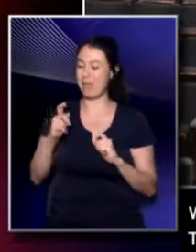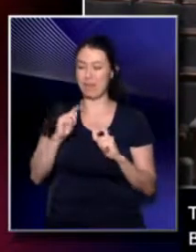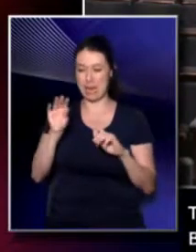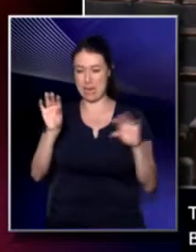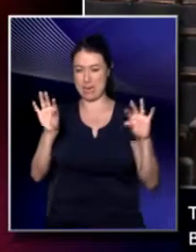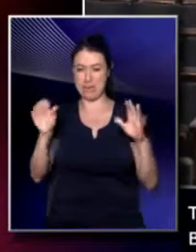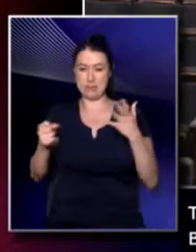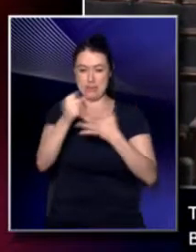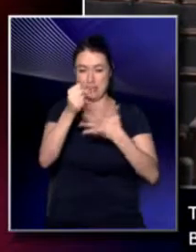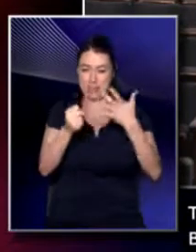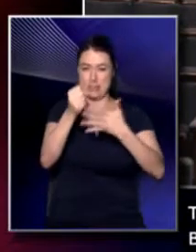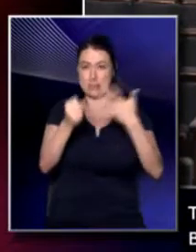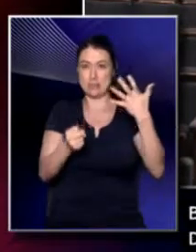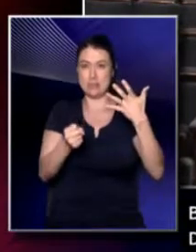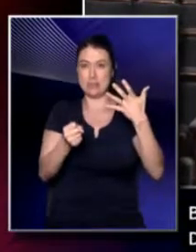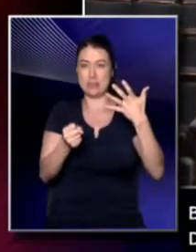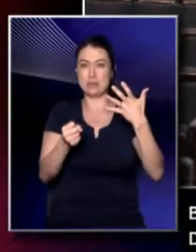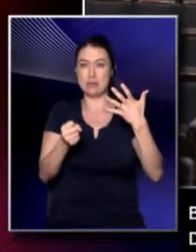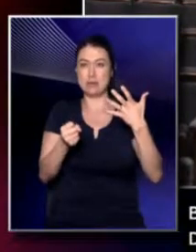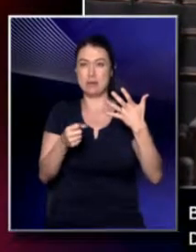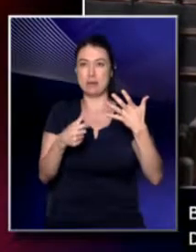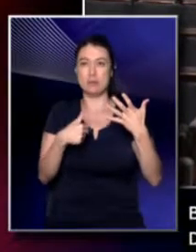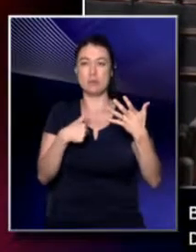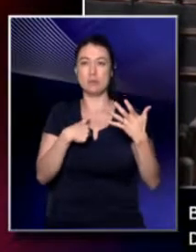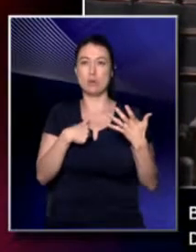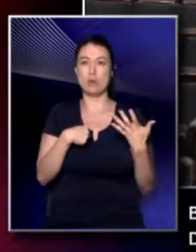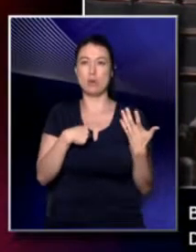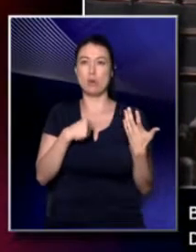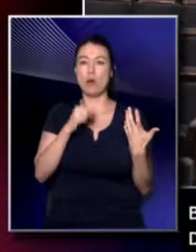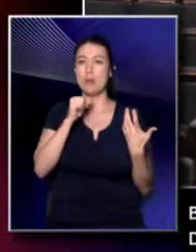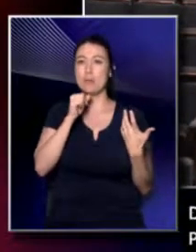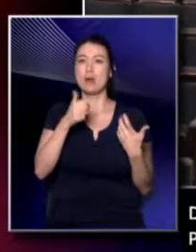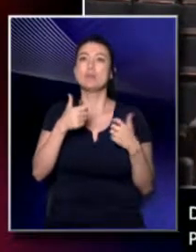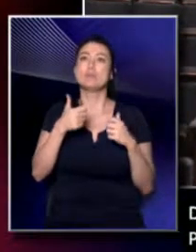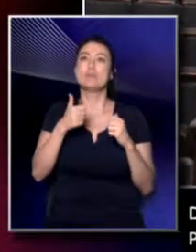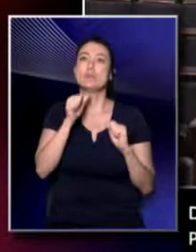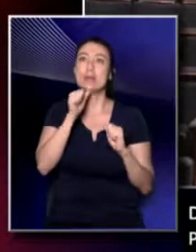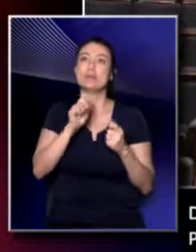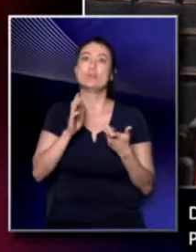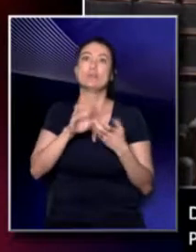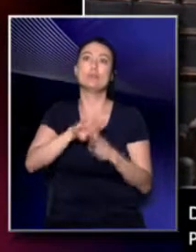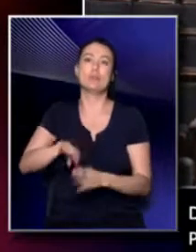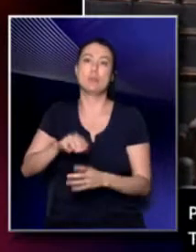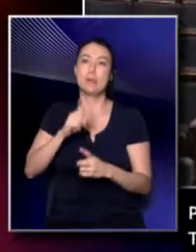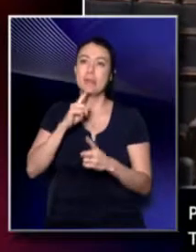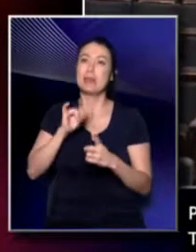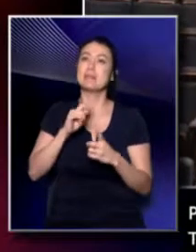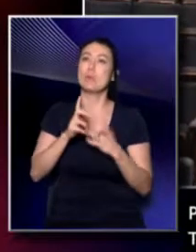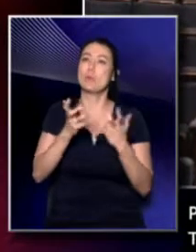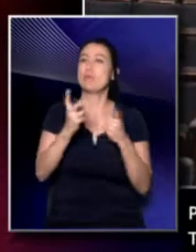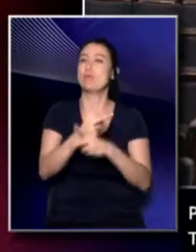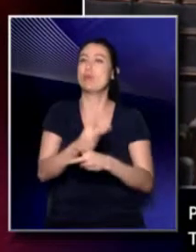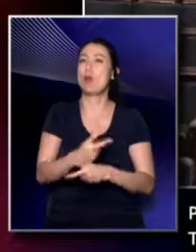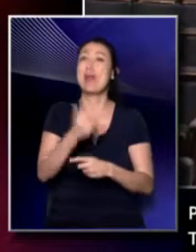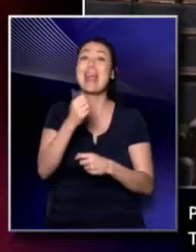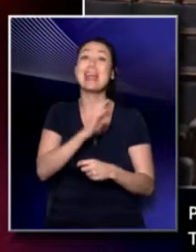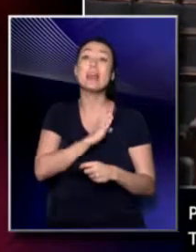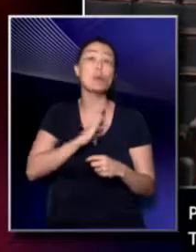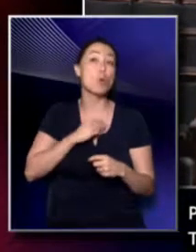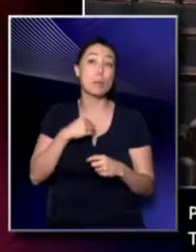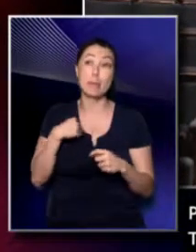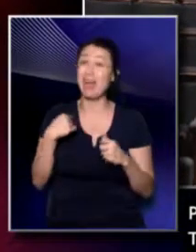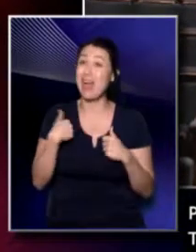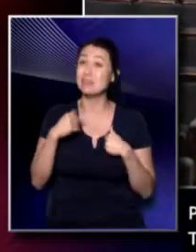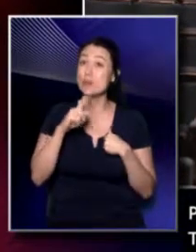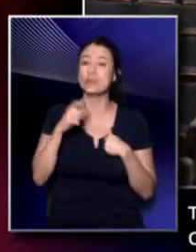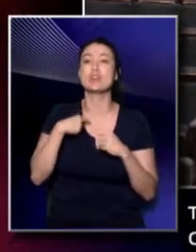prioritize it. So I'm not trying to jump on the agenda. We can skip it there, but that would be the way to work this. Any board member that has a question